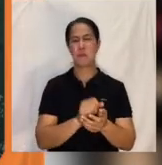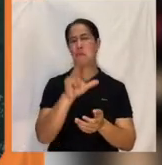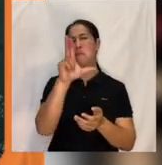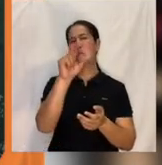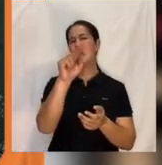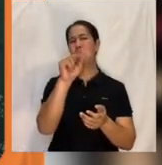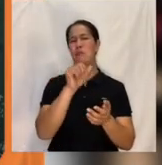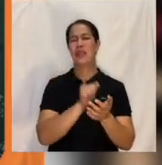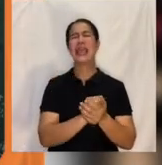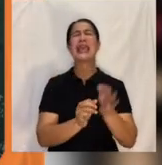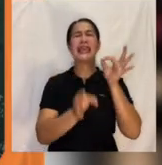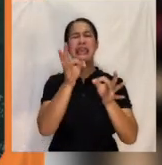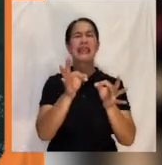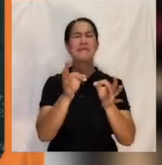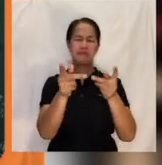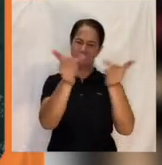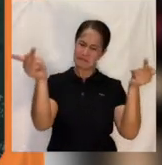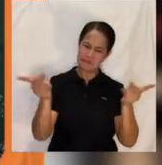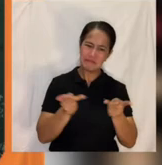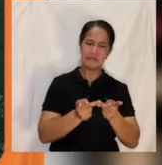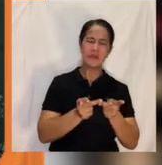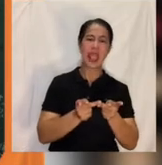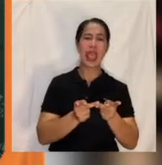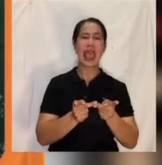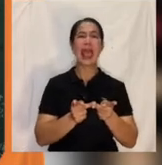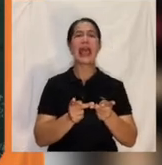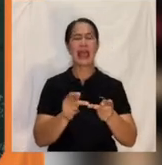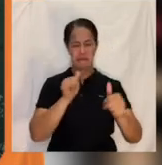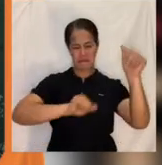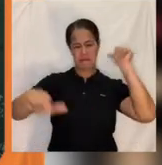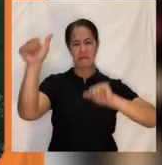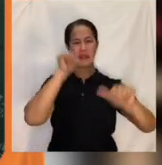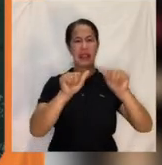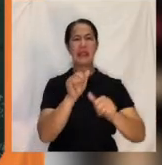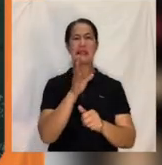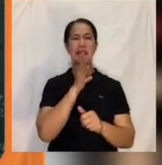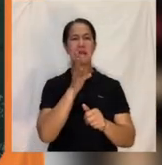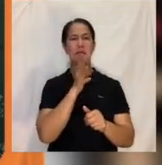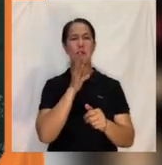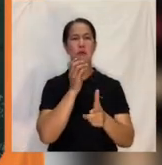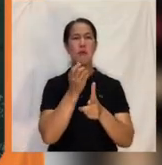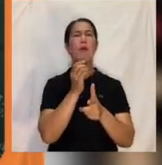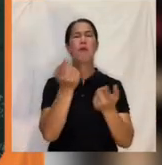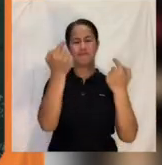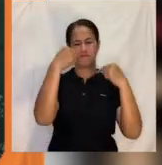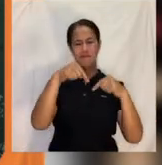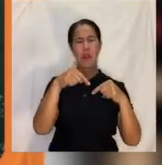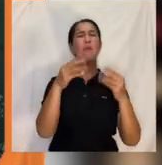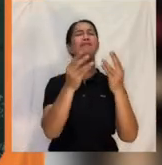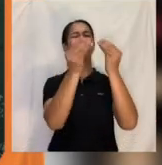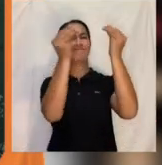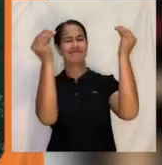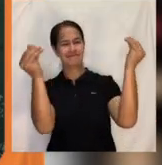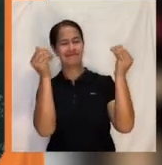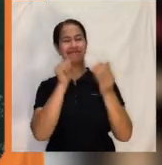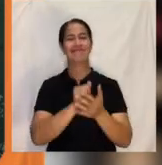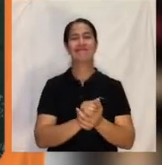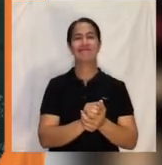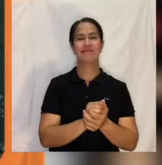No, so if it's not a place, it's an act of speaking to or coming up with